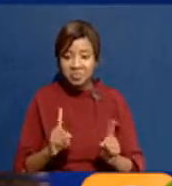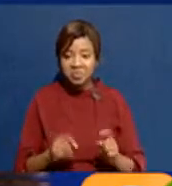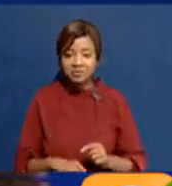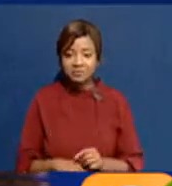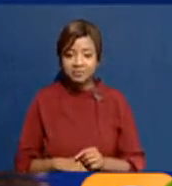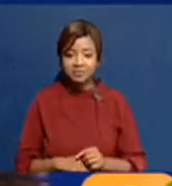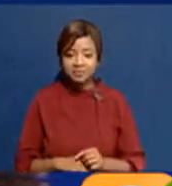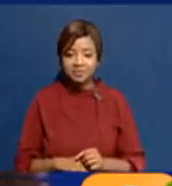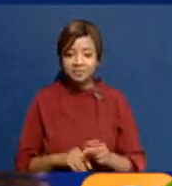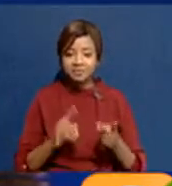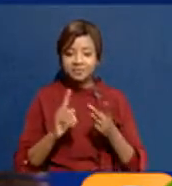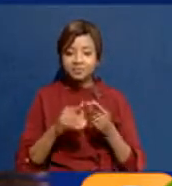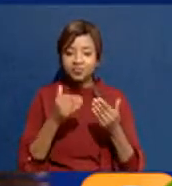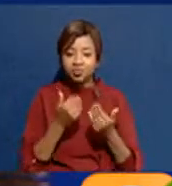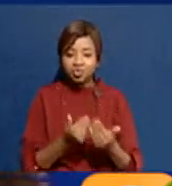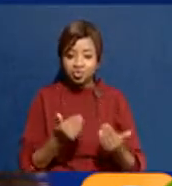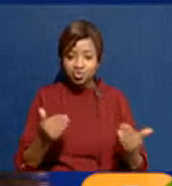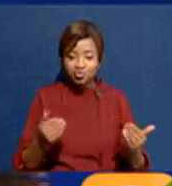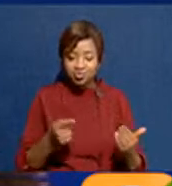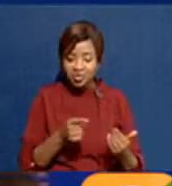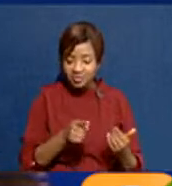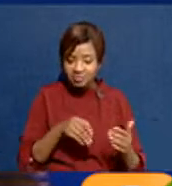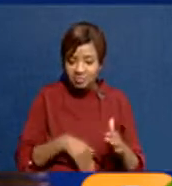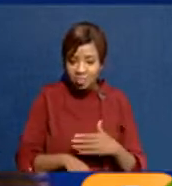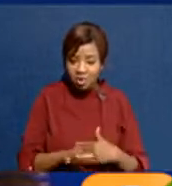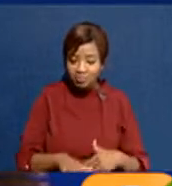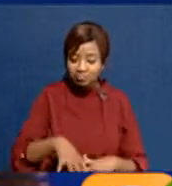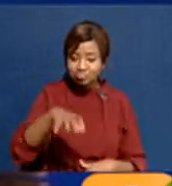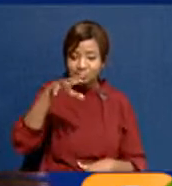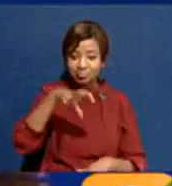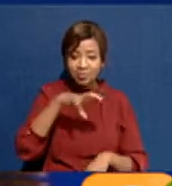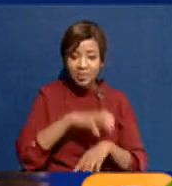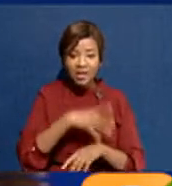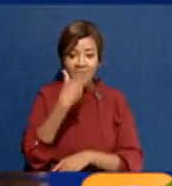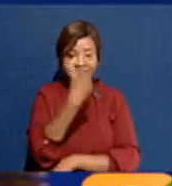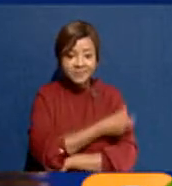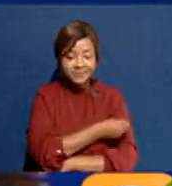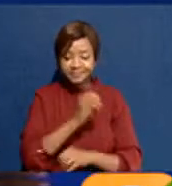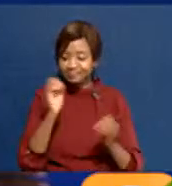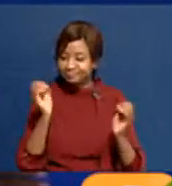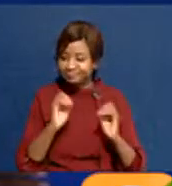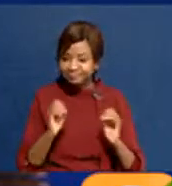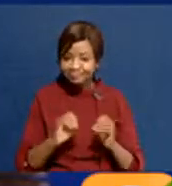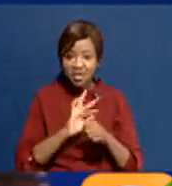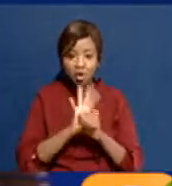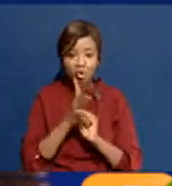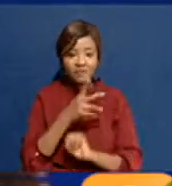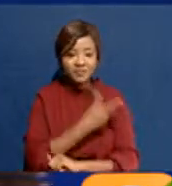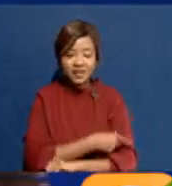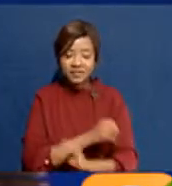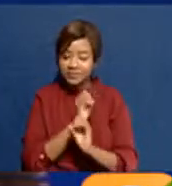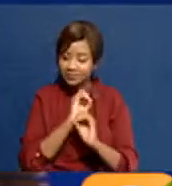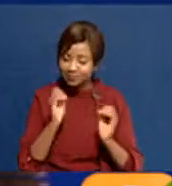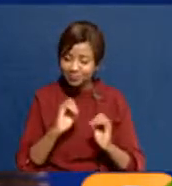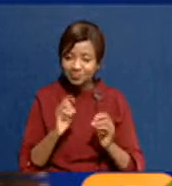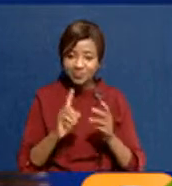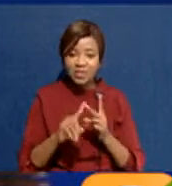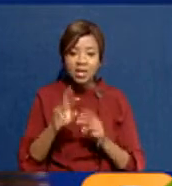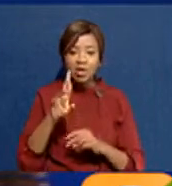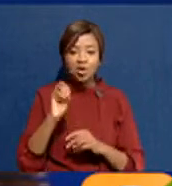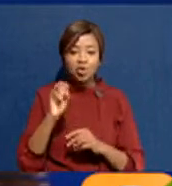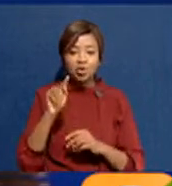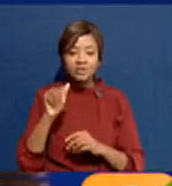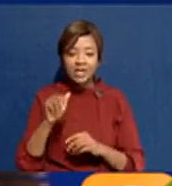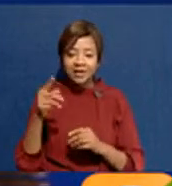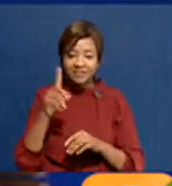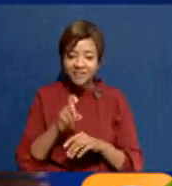Downstream, the children who are being born, they will not get the pneumococcal vaccines. They will not get the rotavirus vaccines.